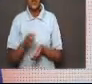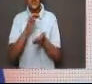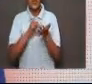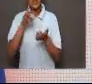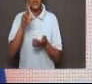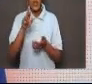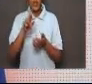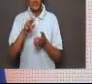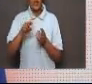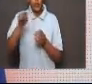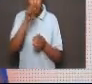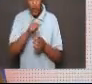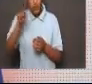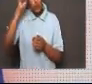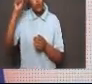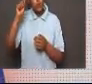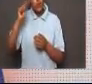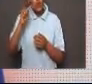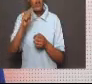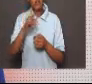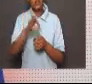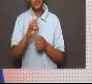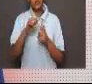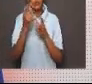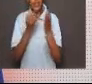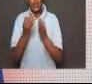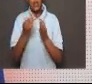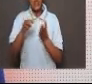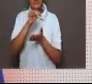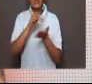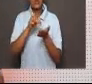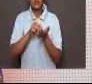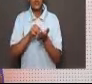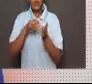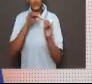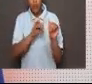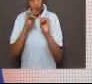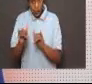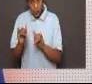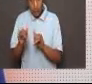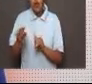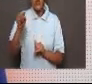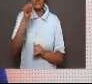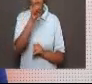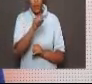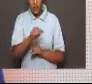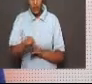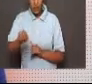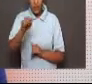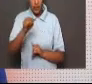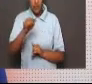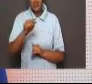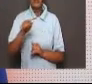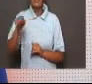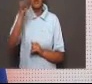Molecular orbital theory attempts to describe molecules in terms of orbitals,